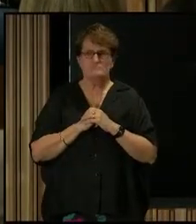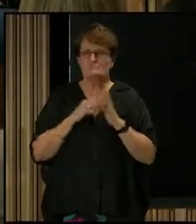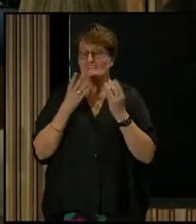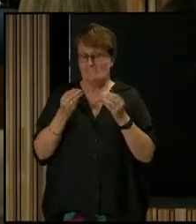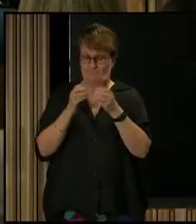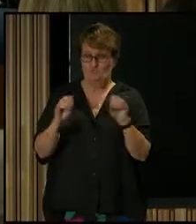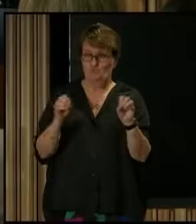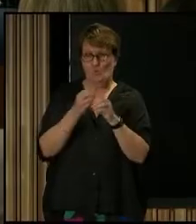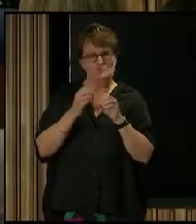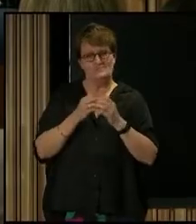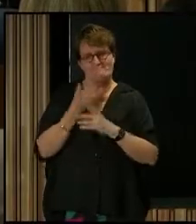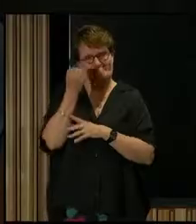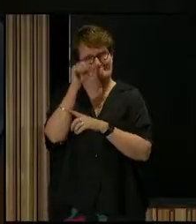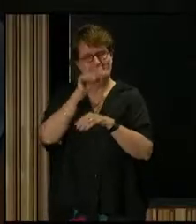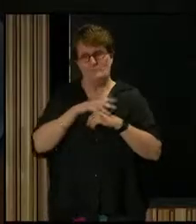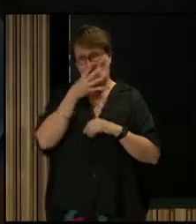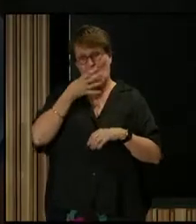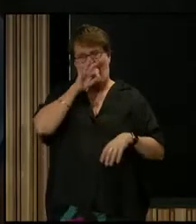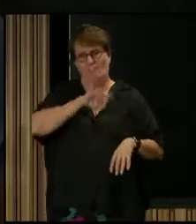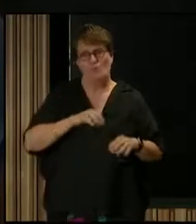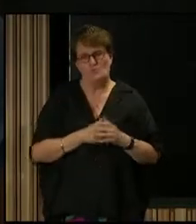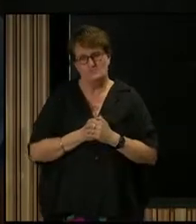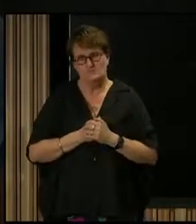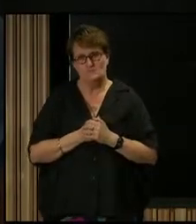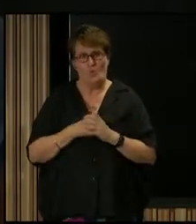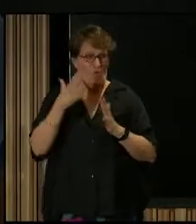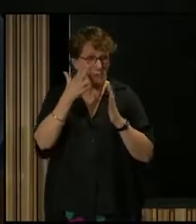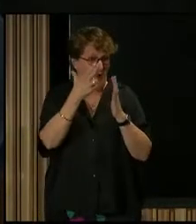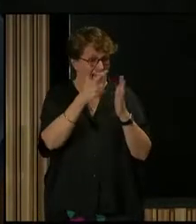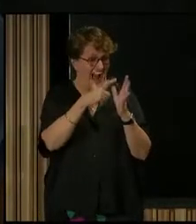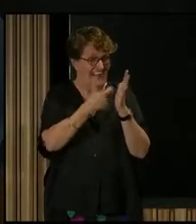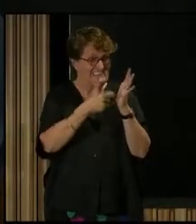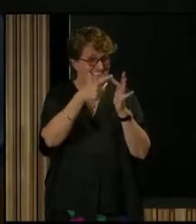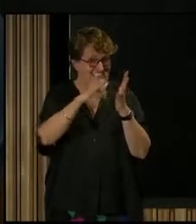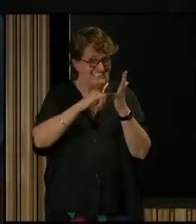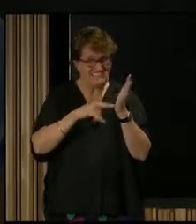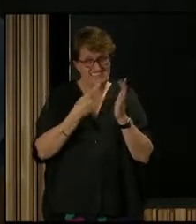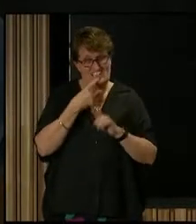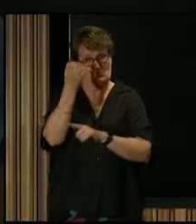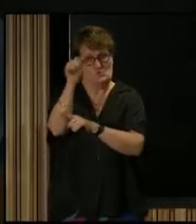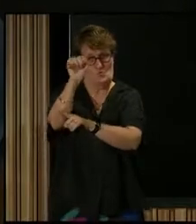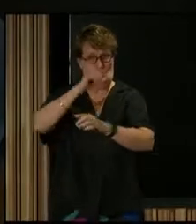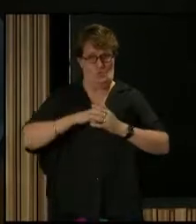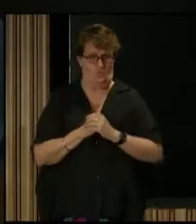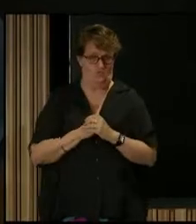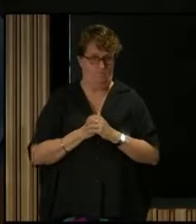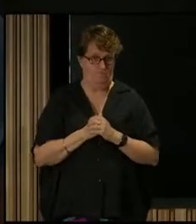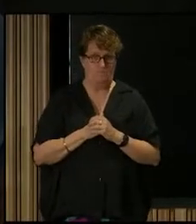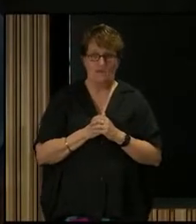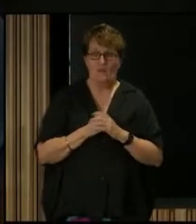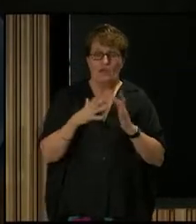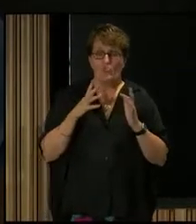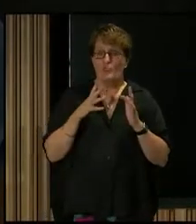can't afford it or because the artist says no. The music licensing world is like the Wild